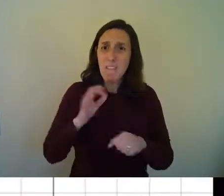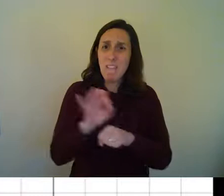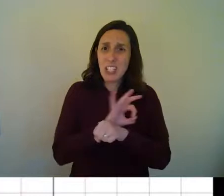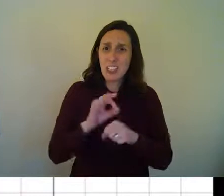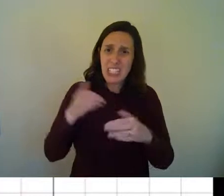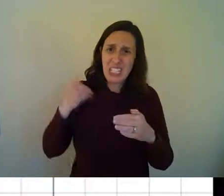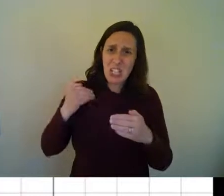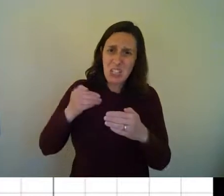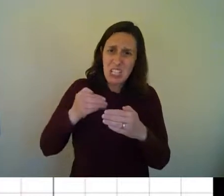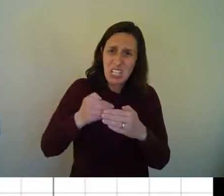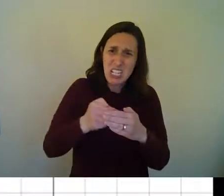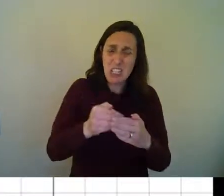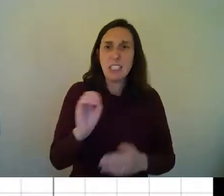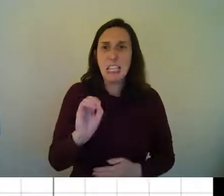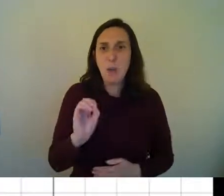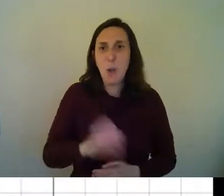closer and closer to 0.